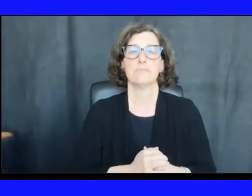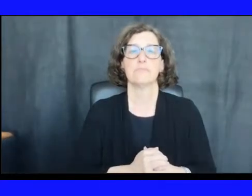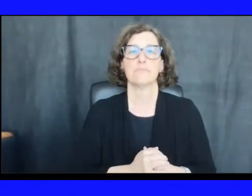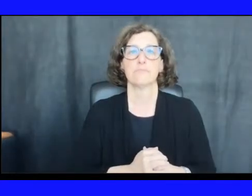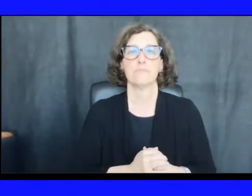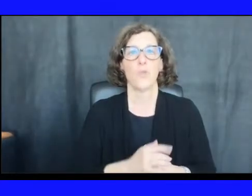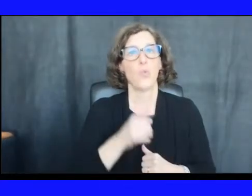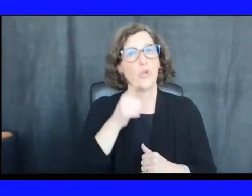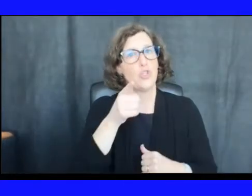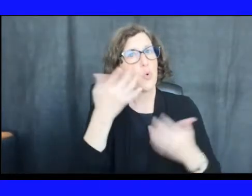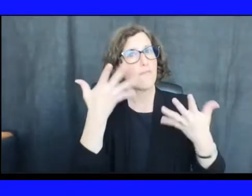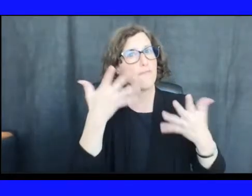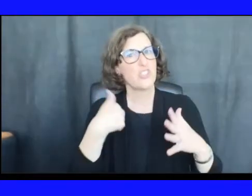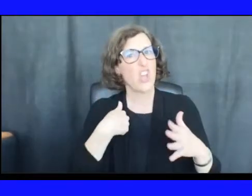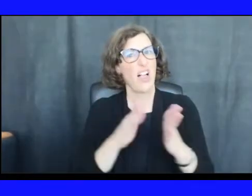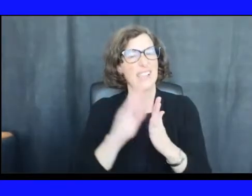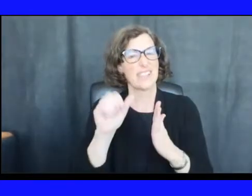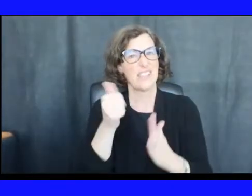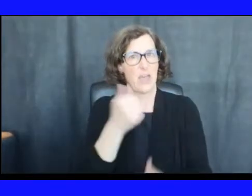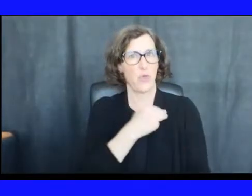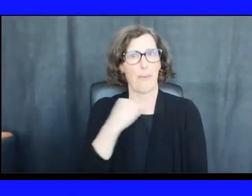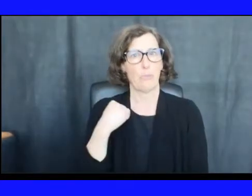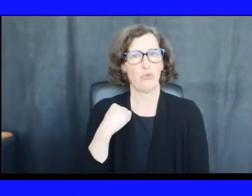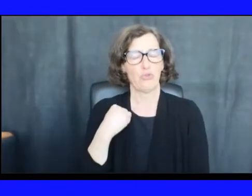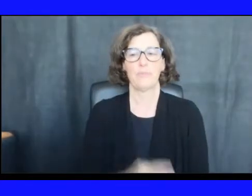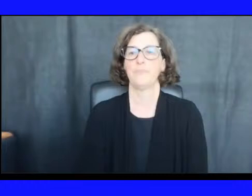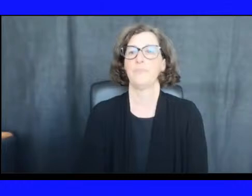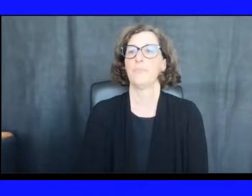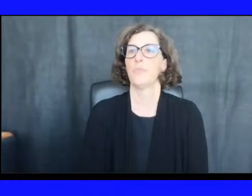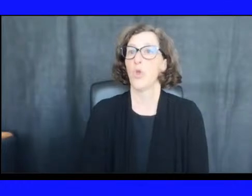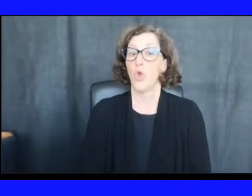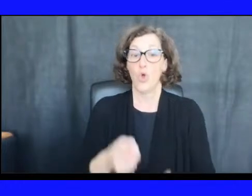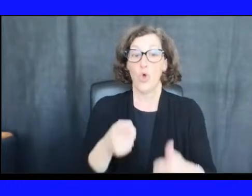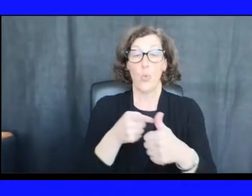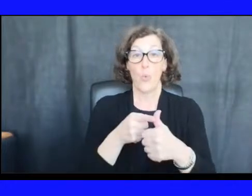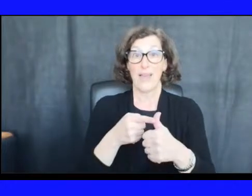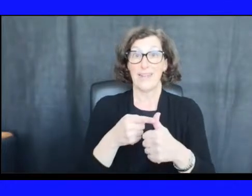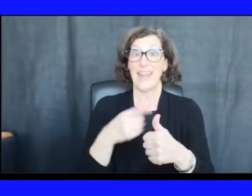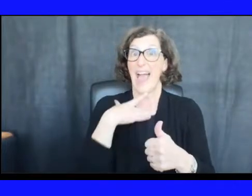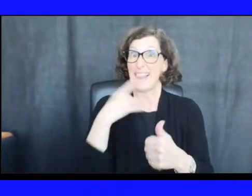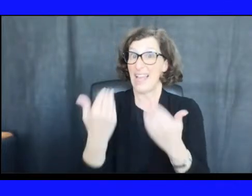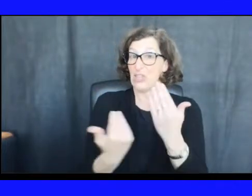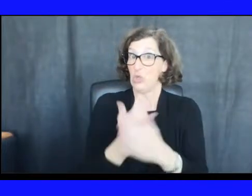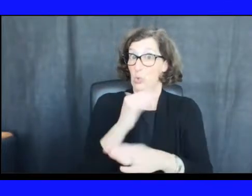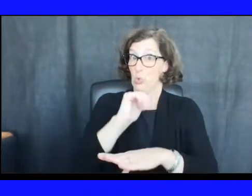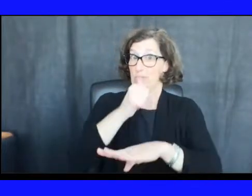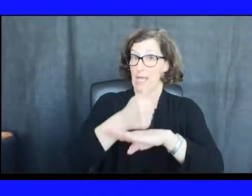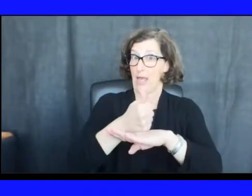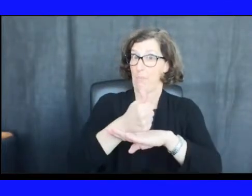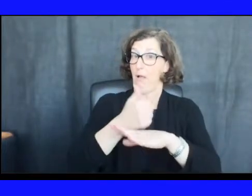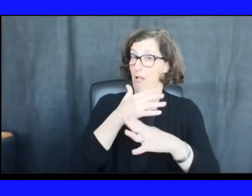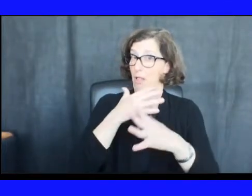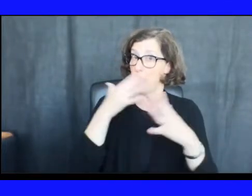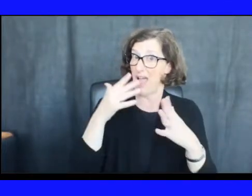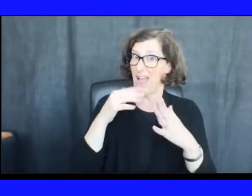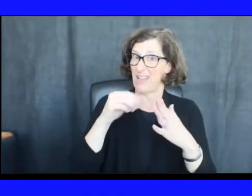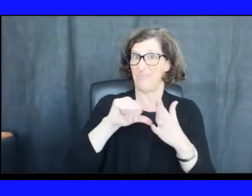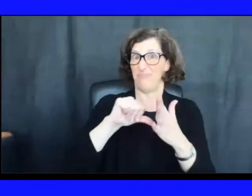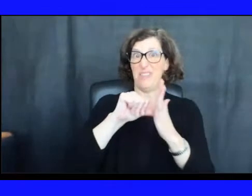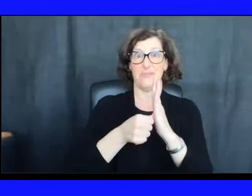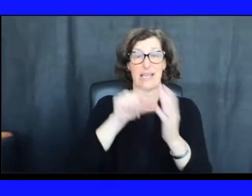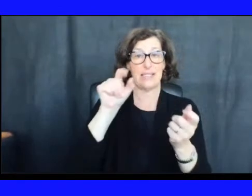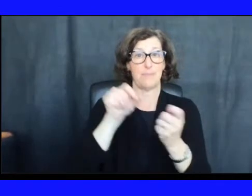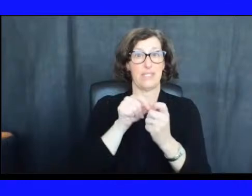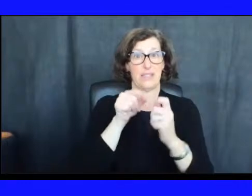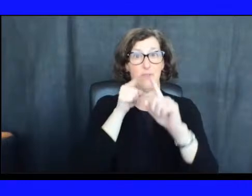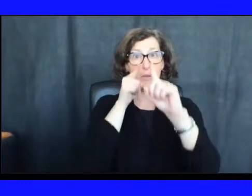Two, I had questions about, or I guess this is my first question then, a question about the New York Cares funding.